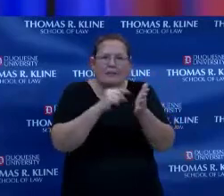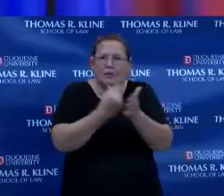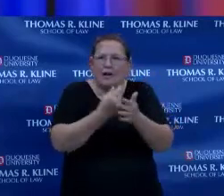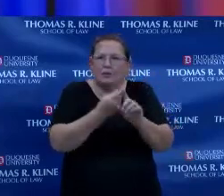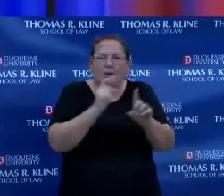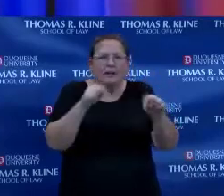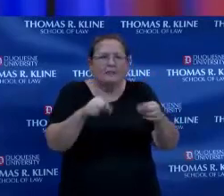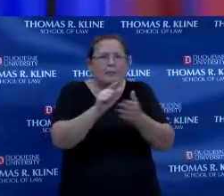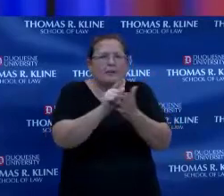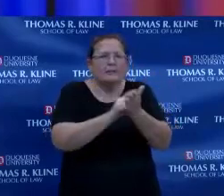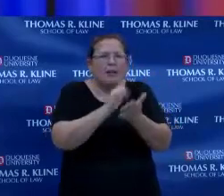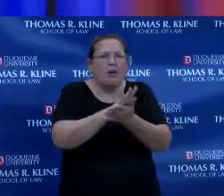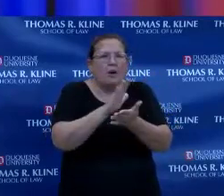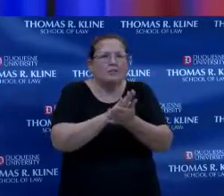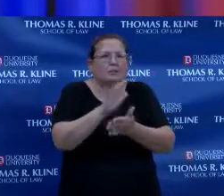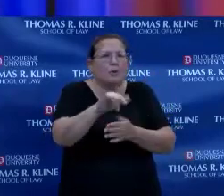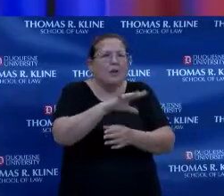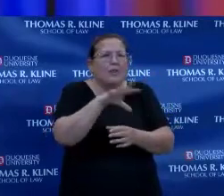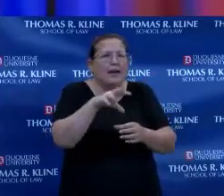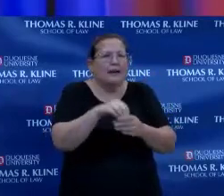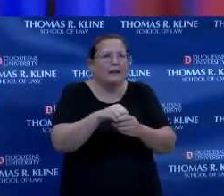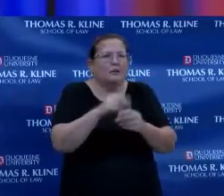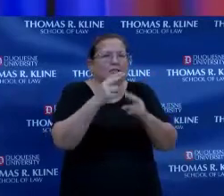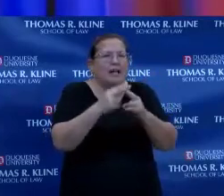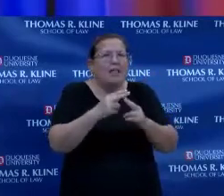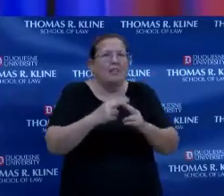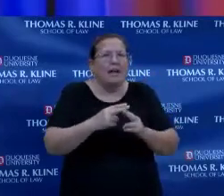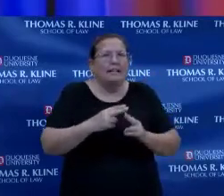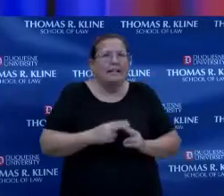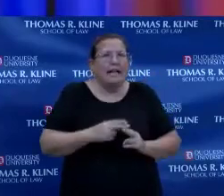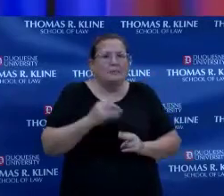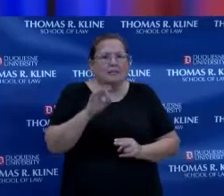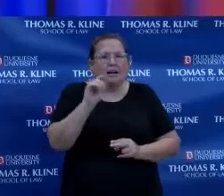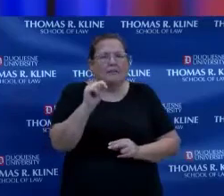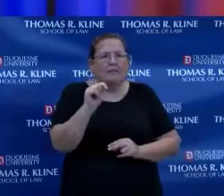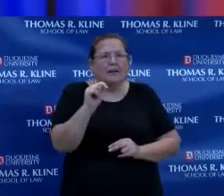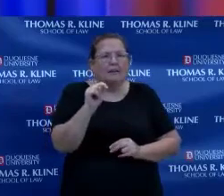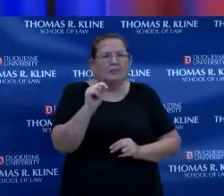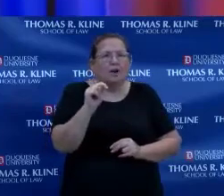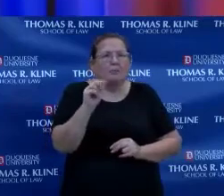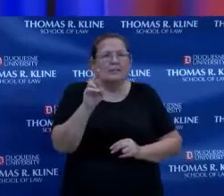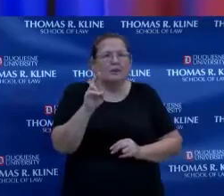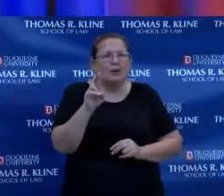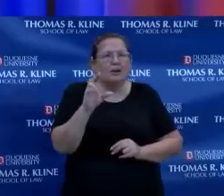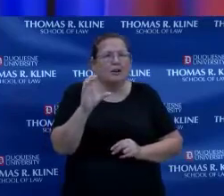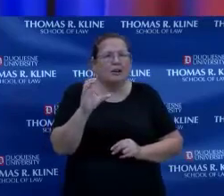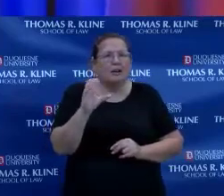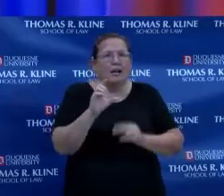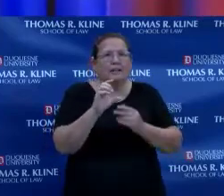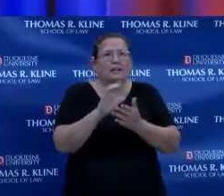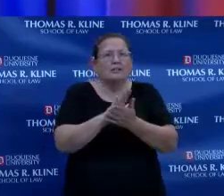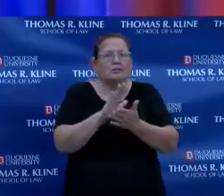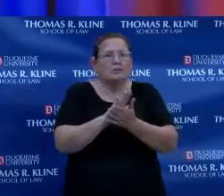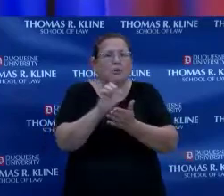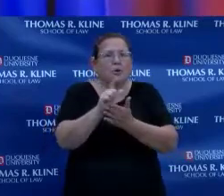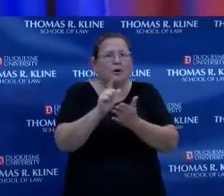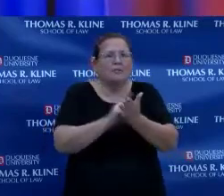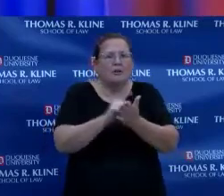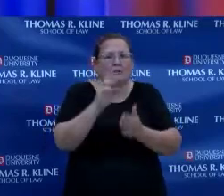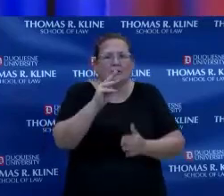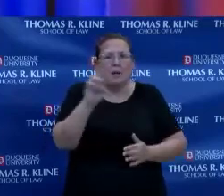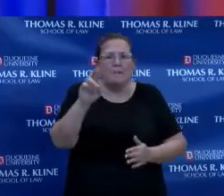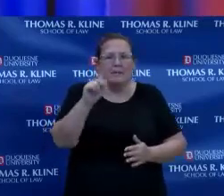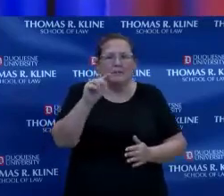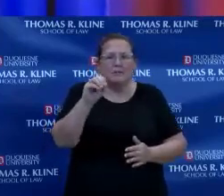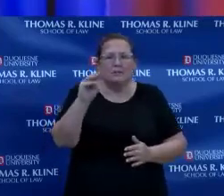school, and that includes the namesake of the Thomas R. Kline School of Law, Mr. Tom Kline,